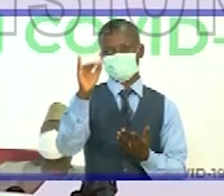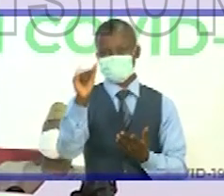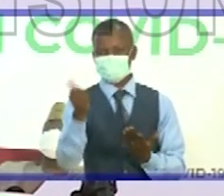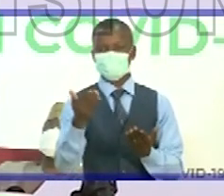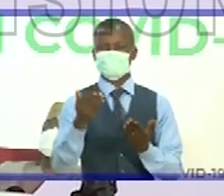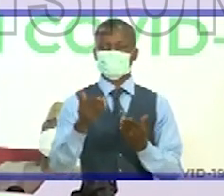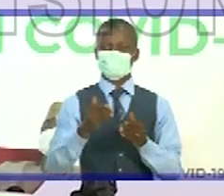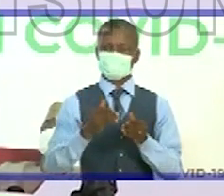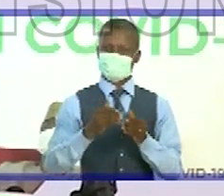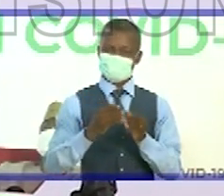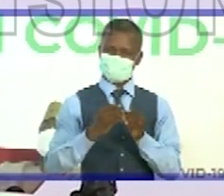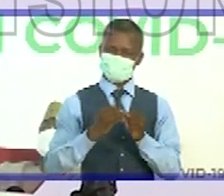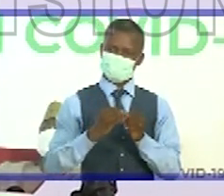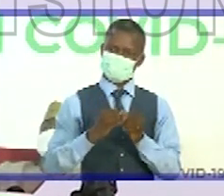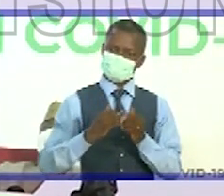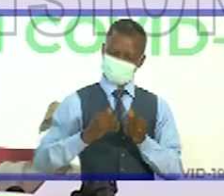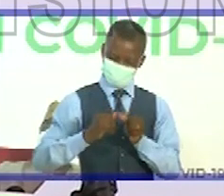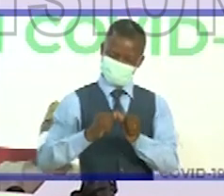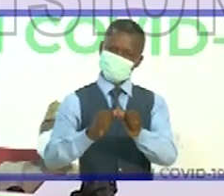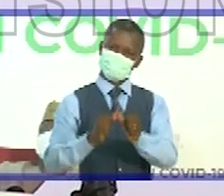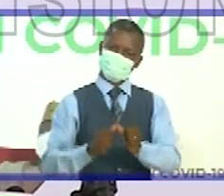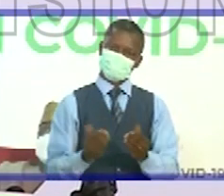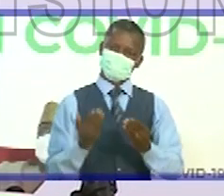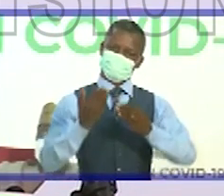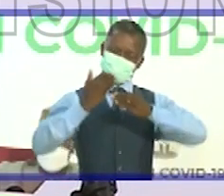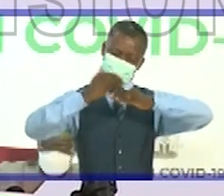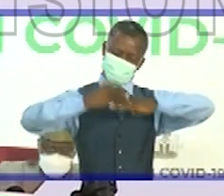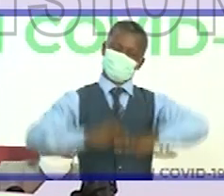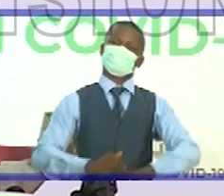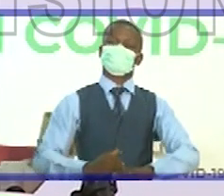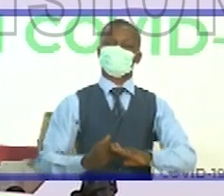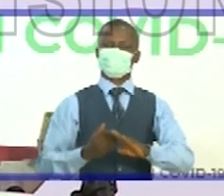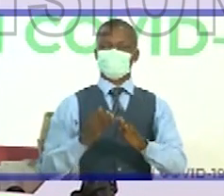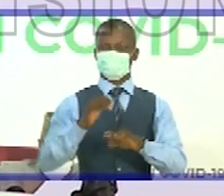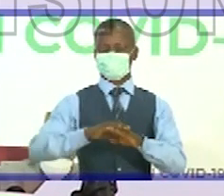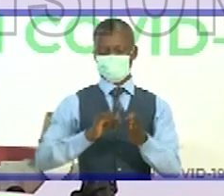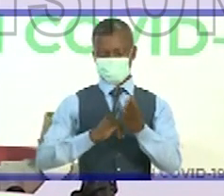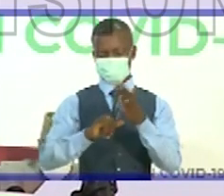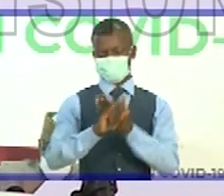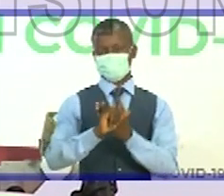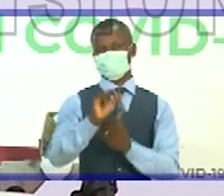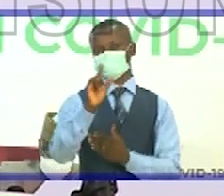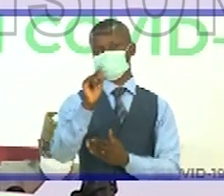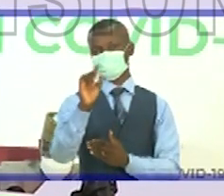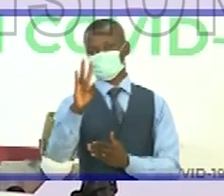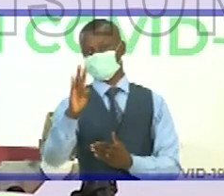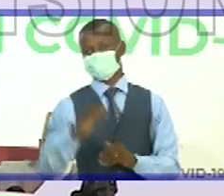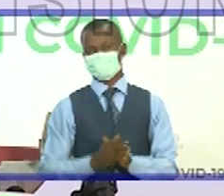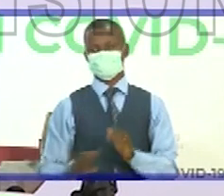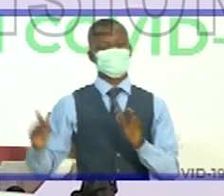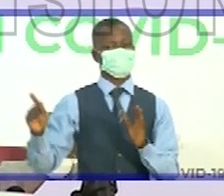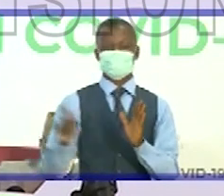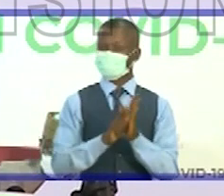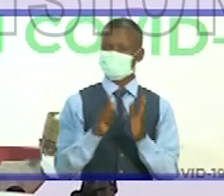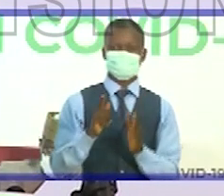to July 27, or they extended their curfew on July 27 and banned the sale of alcohol in